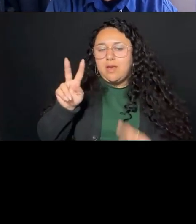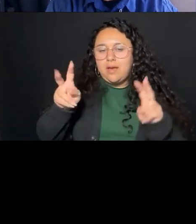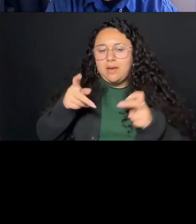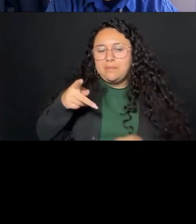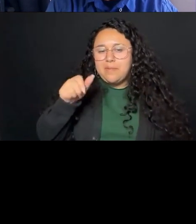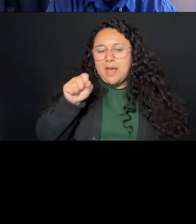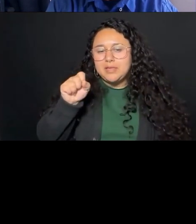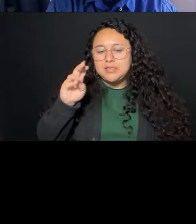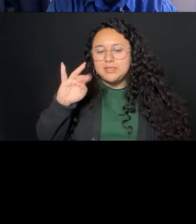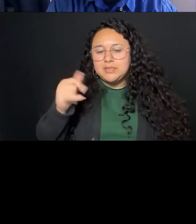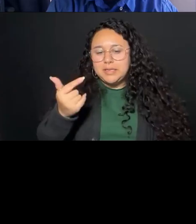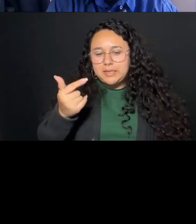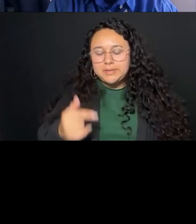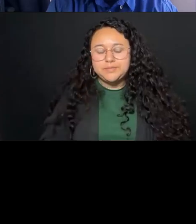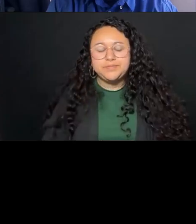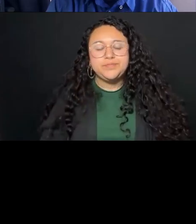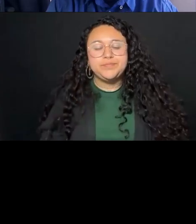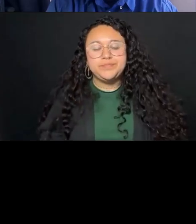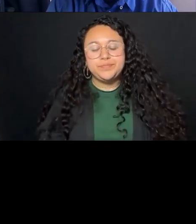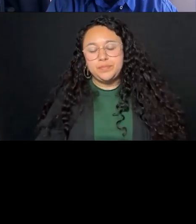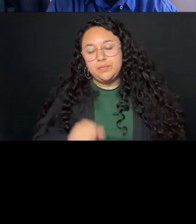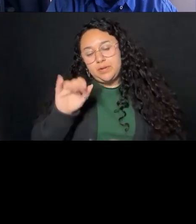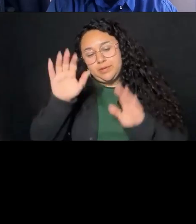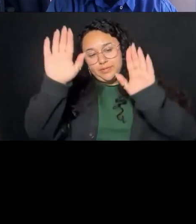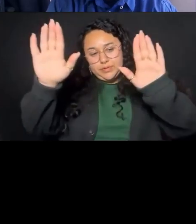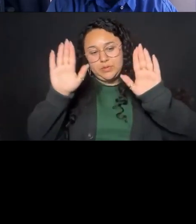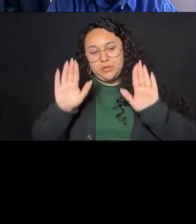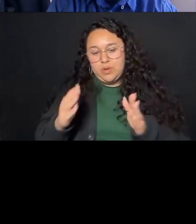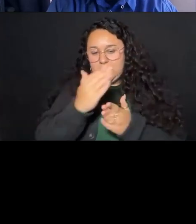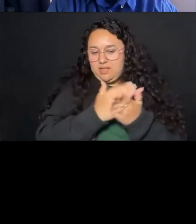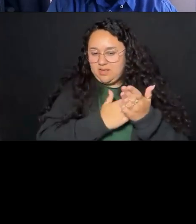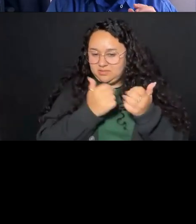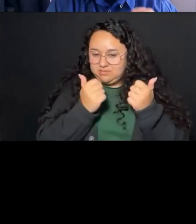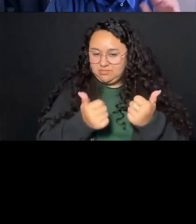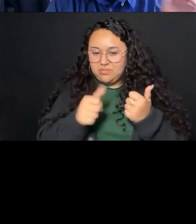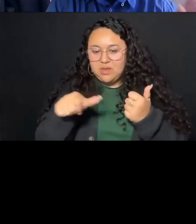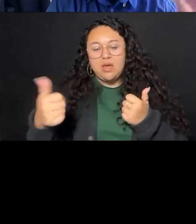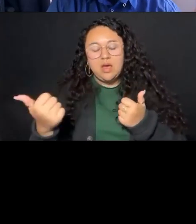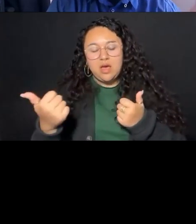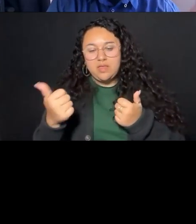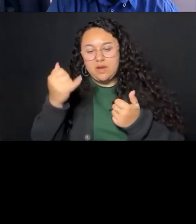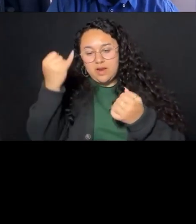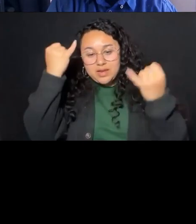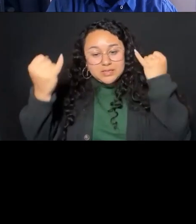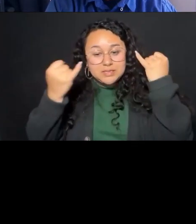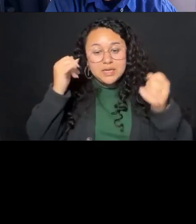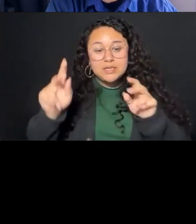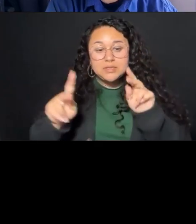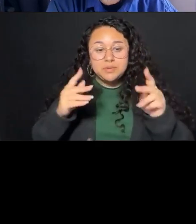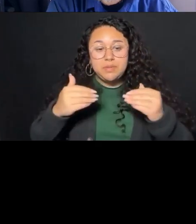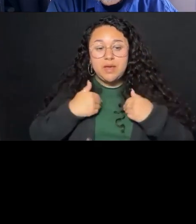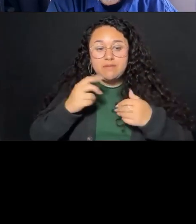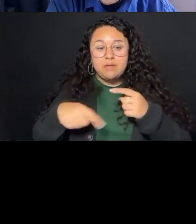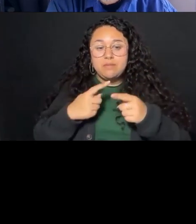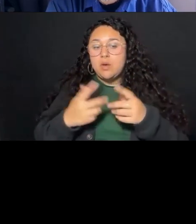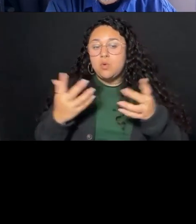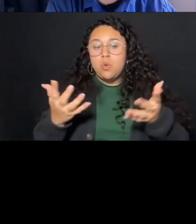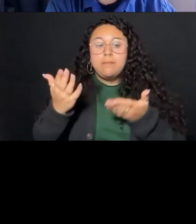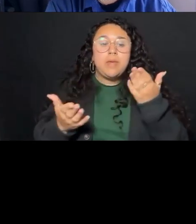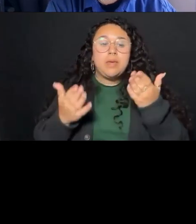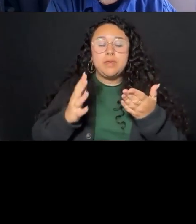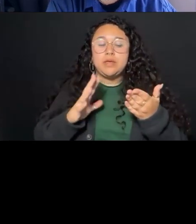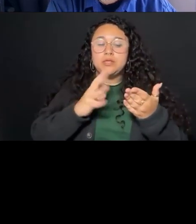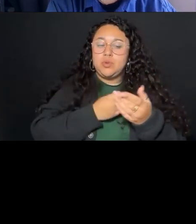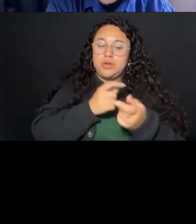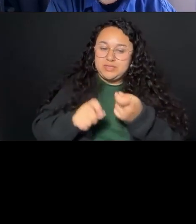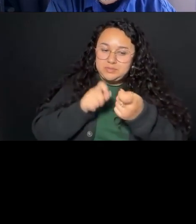That's a great, great list. Any other ideas that folks have about what might be some trans-specific reasons that people may